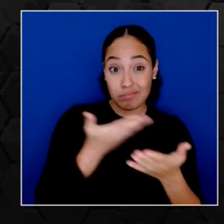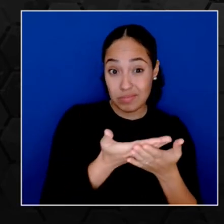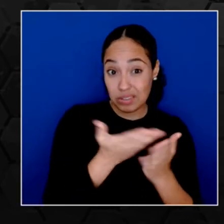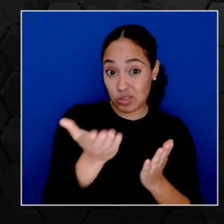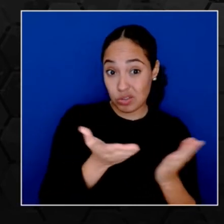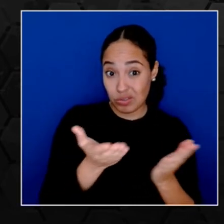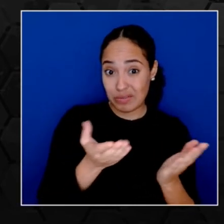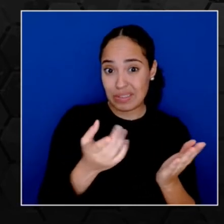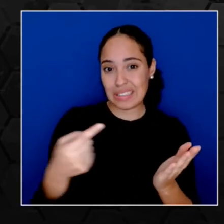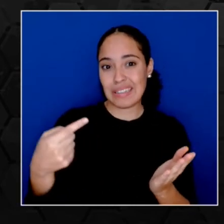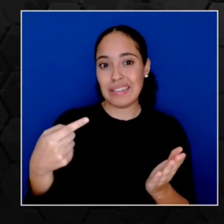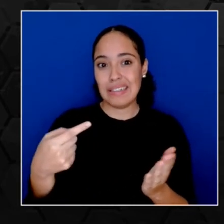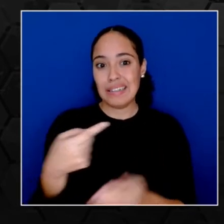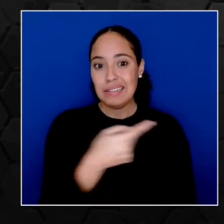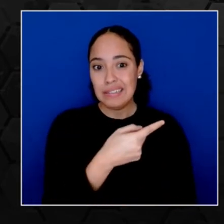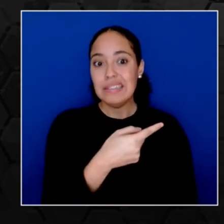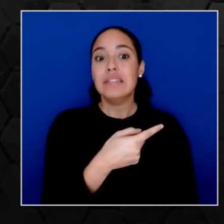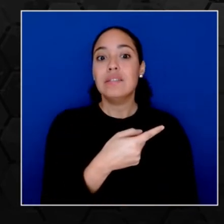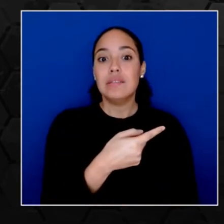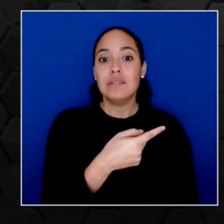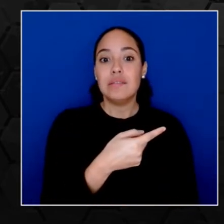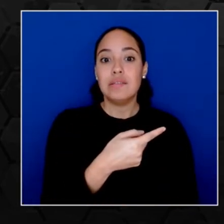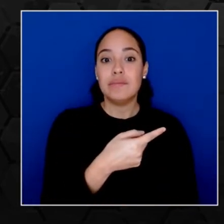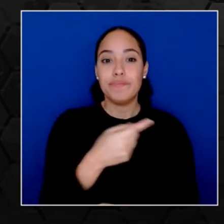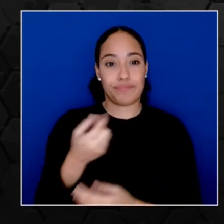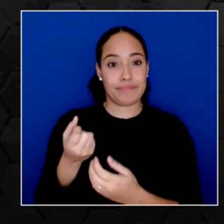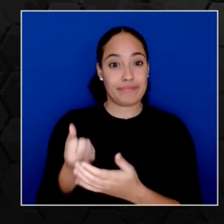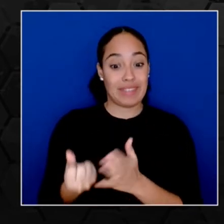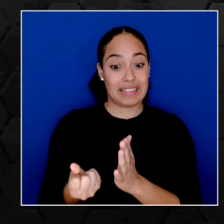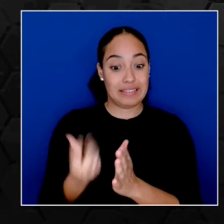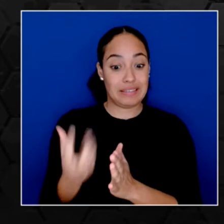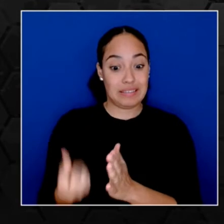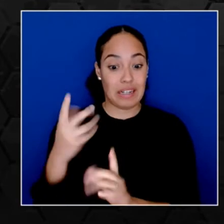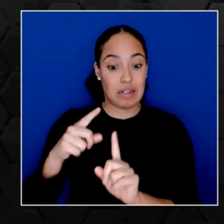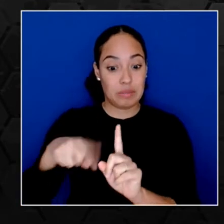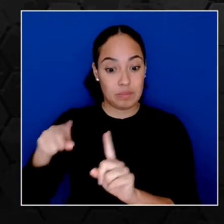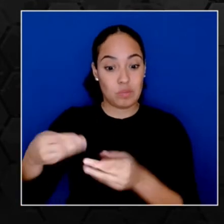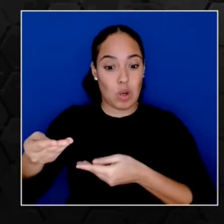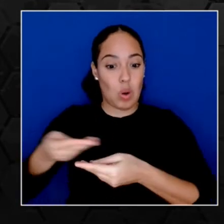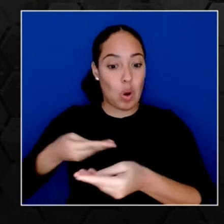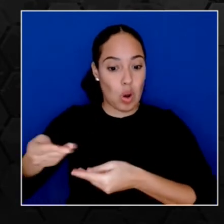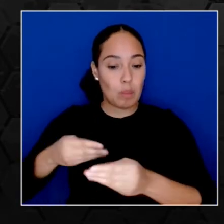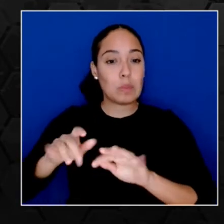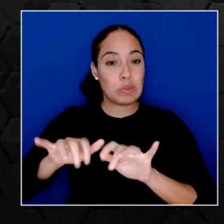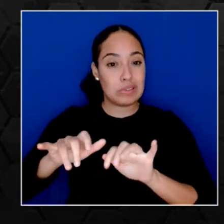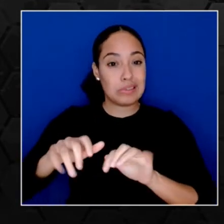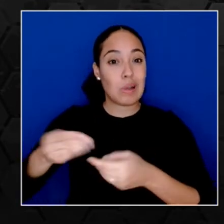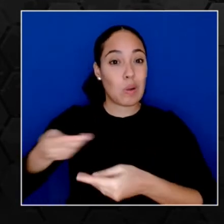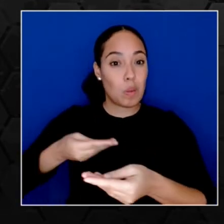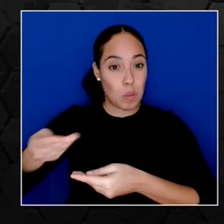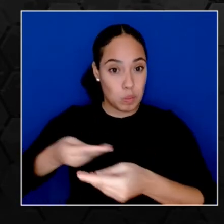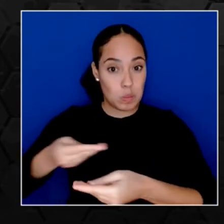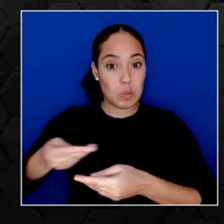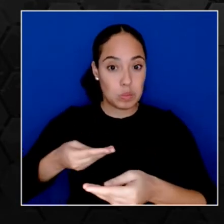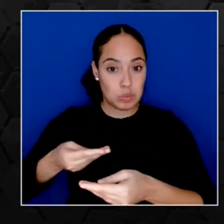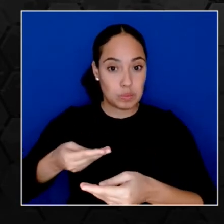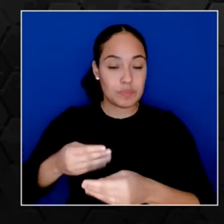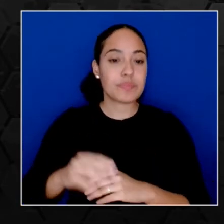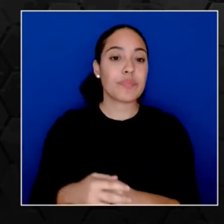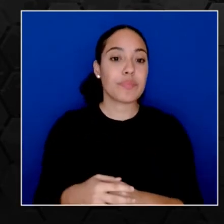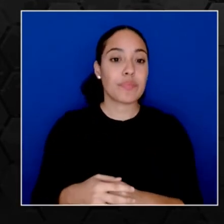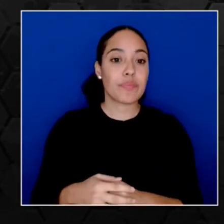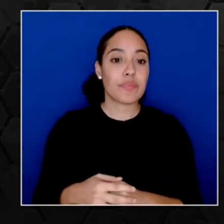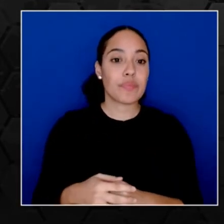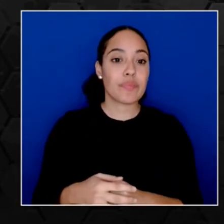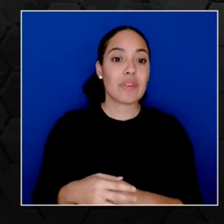tailored towards e-commerce or based on like e-commerce based solutions or problem statements. So this is